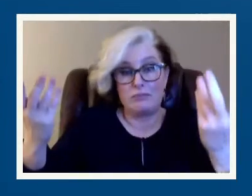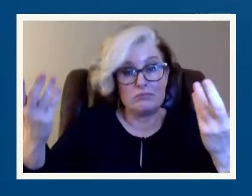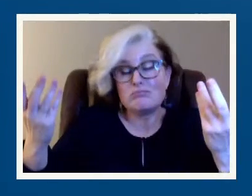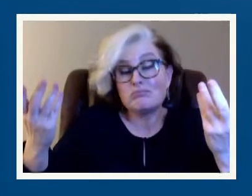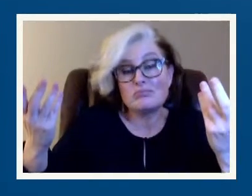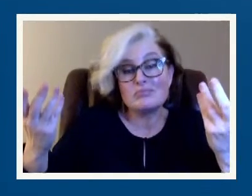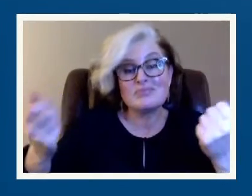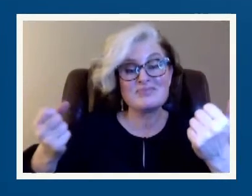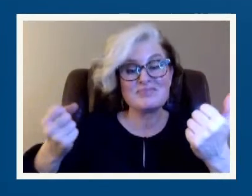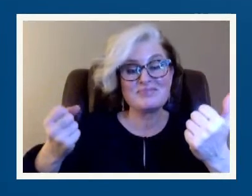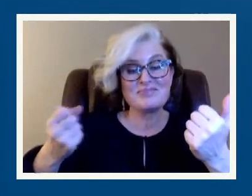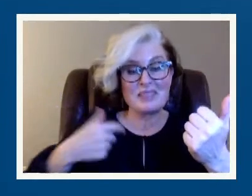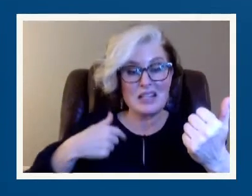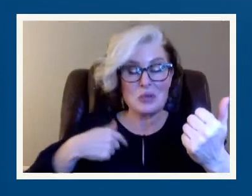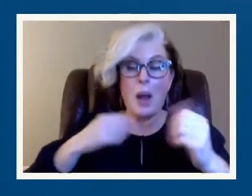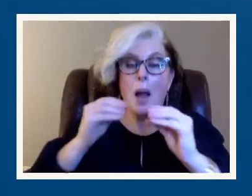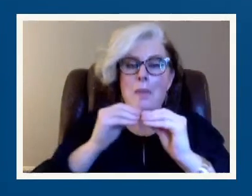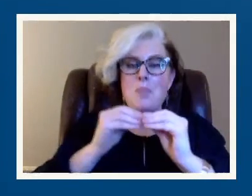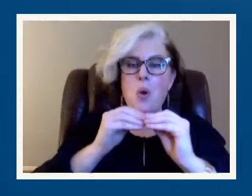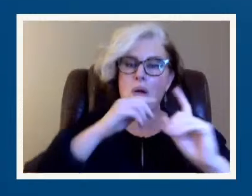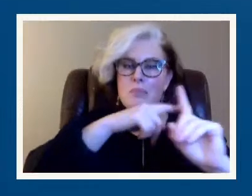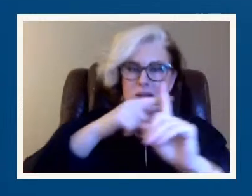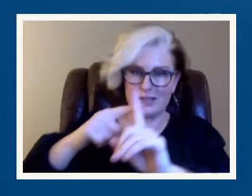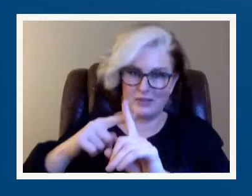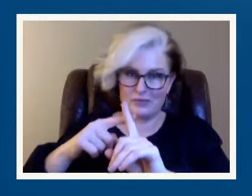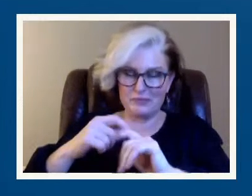So I'm usually a little more optimistic.